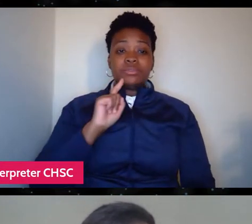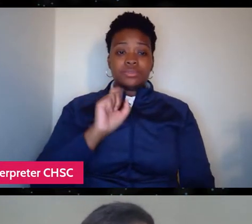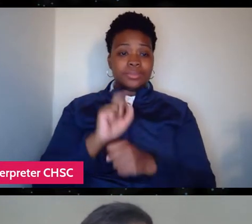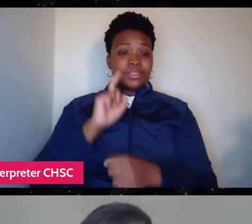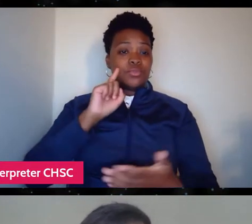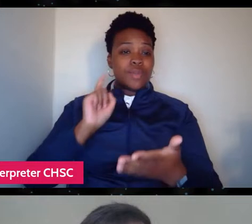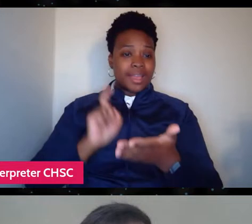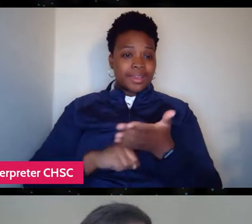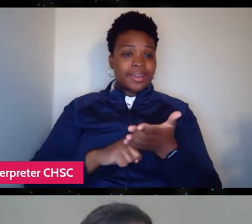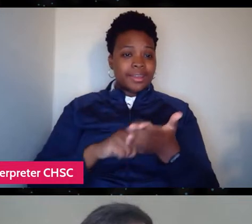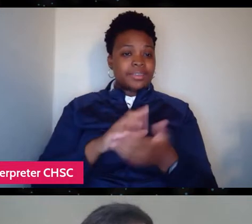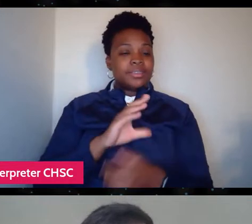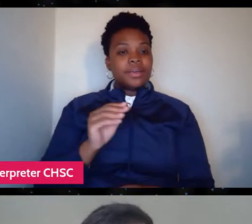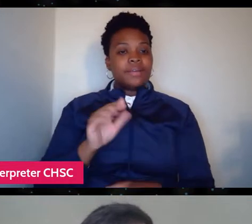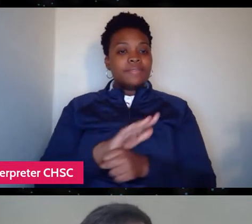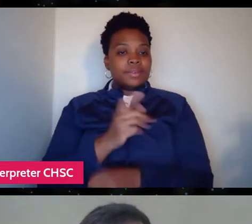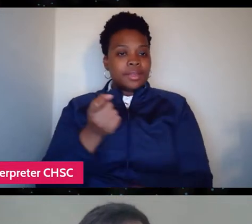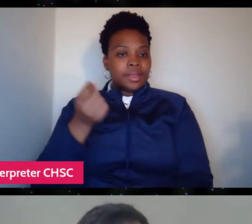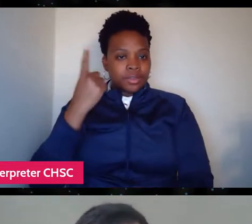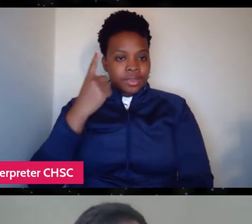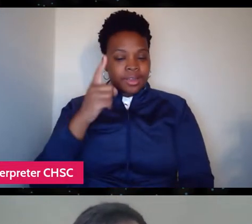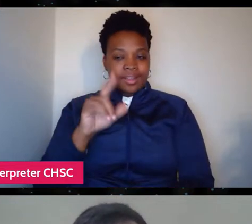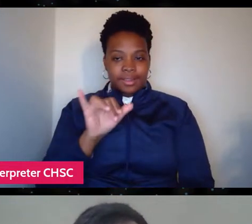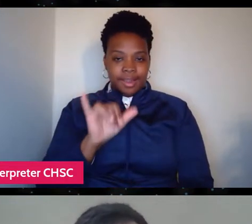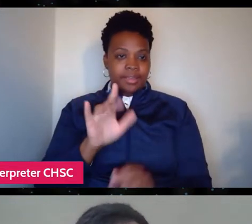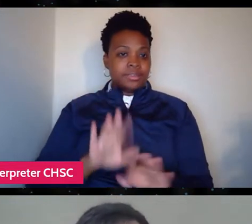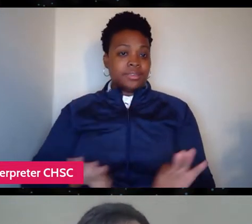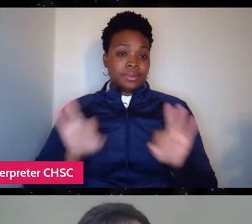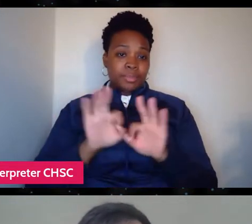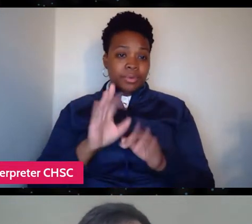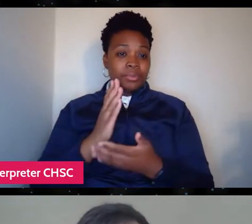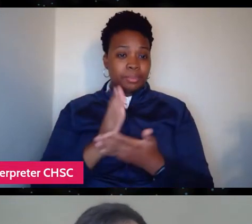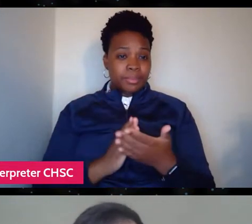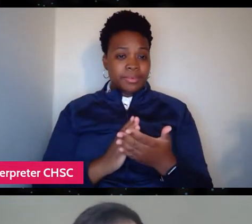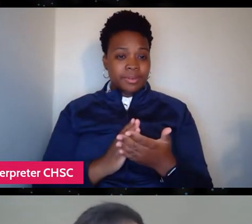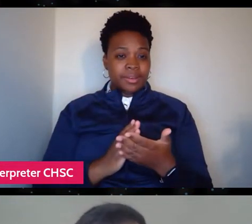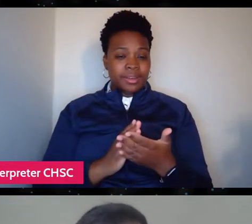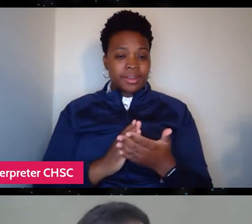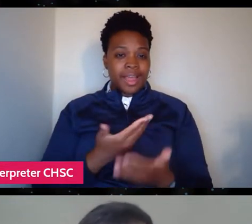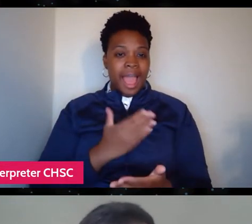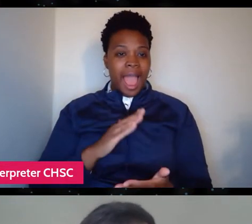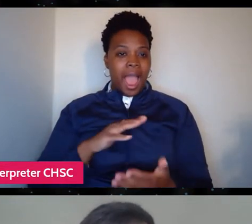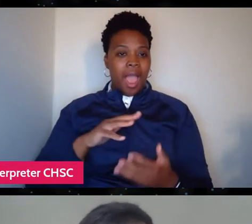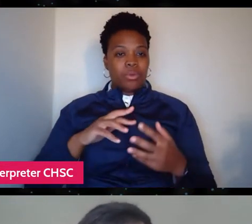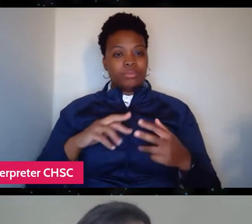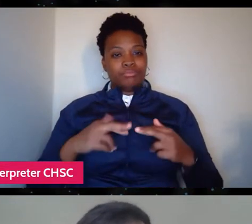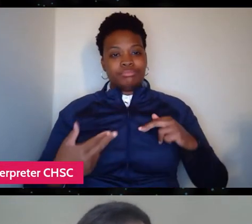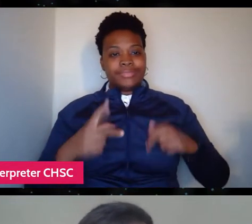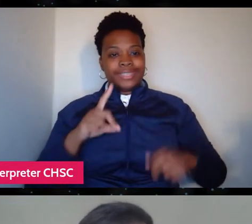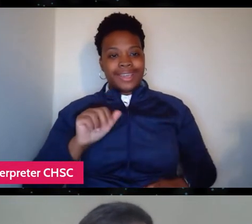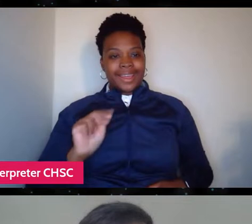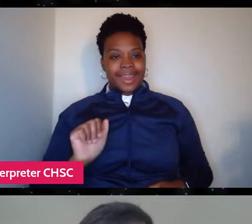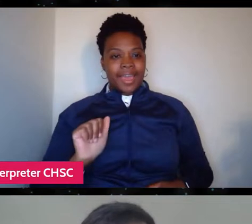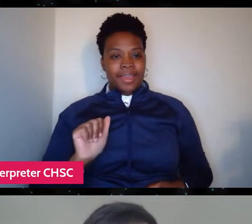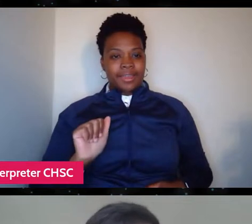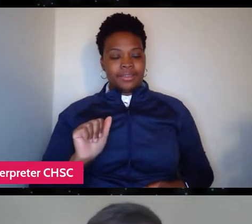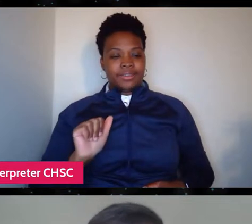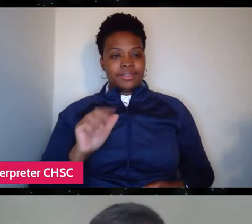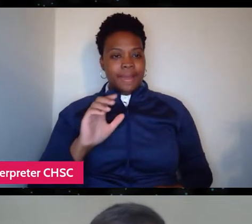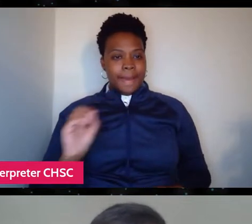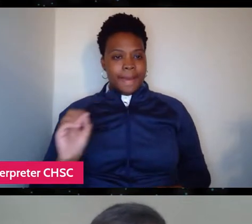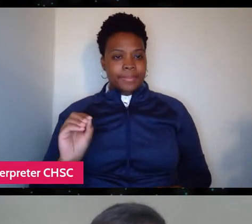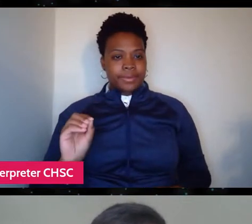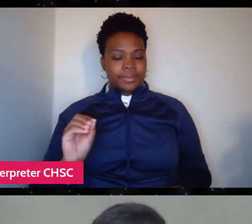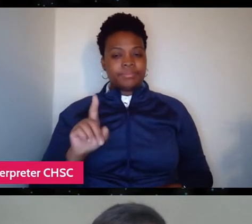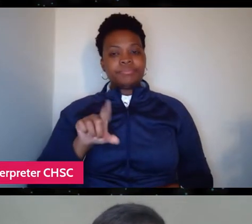and understands that that is a really important part of our DNA as a company. I think the other thing I'll